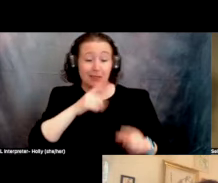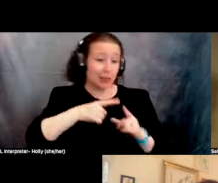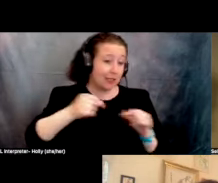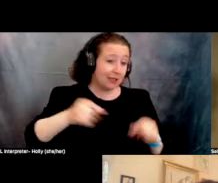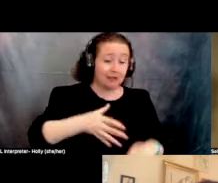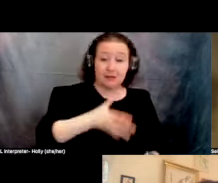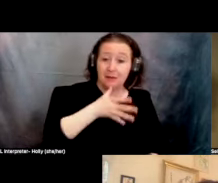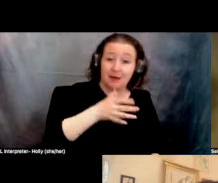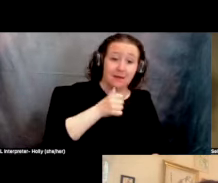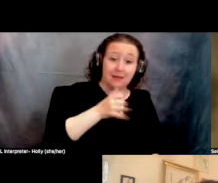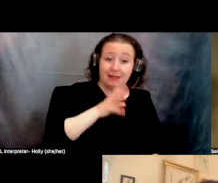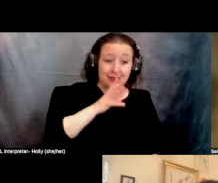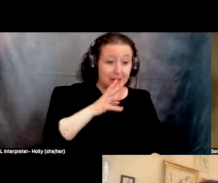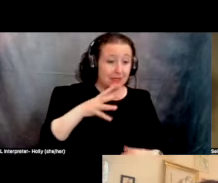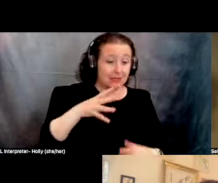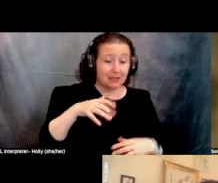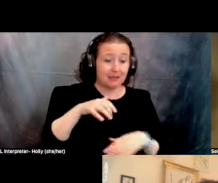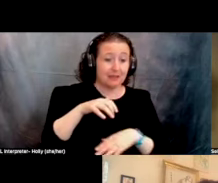didn't speak